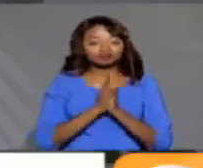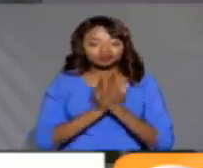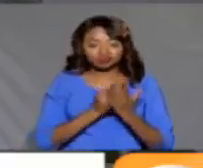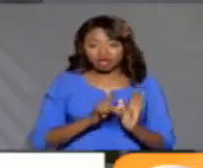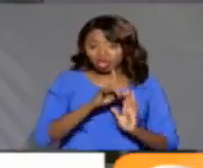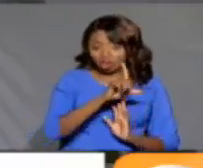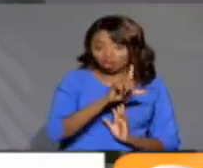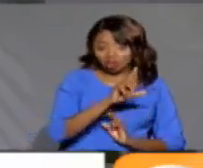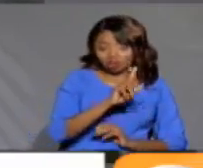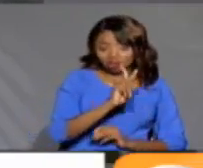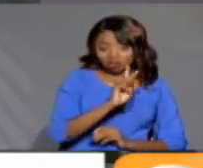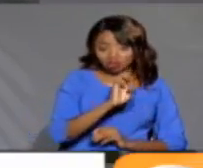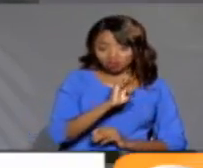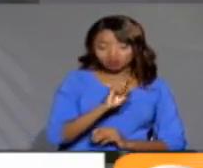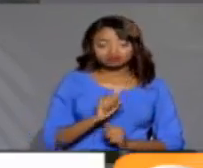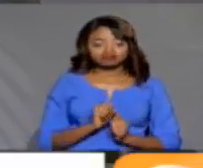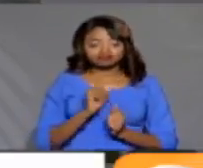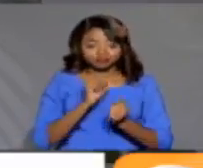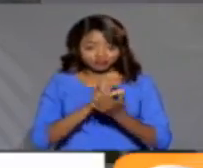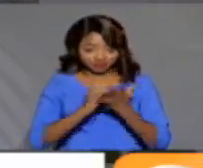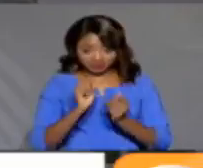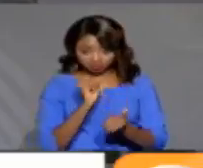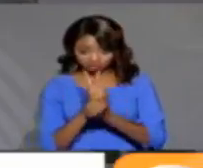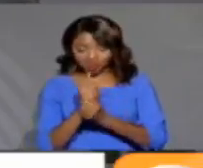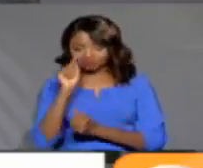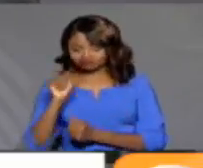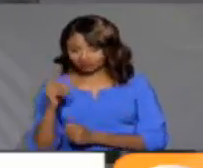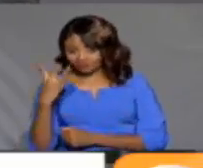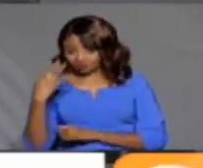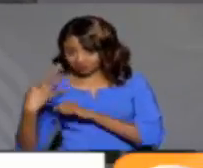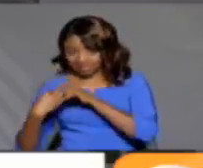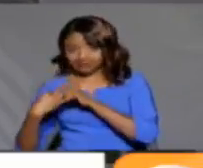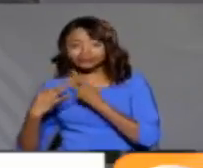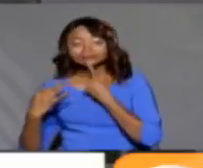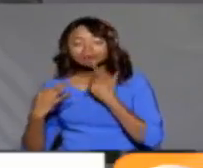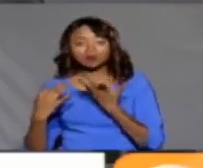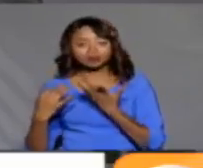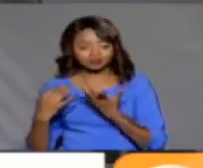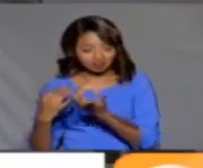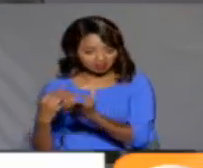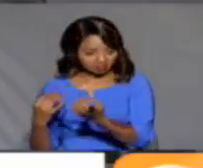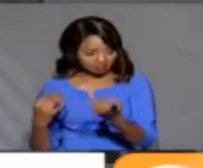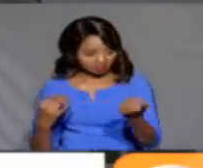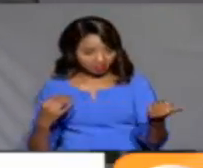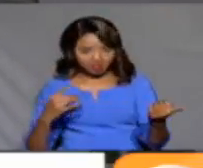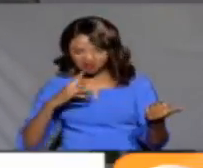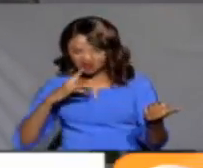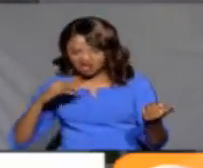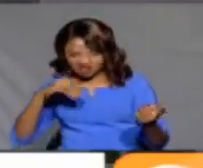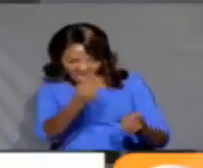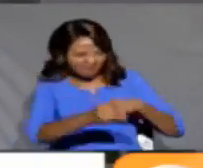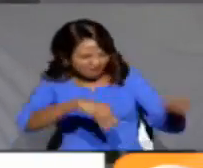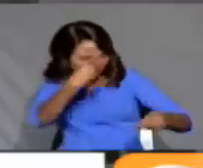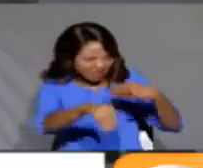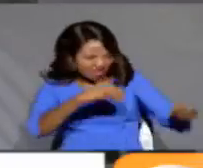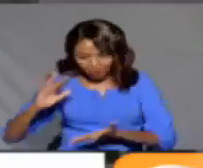48. The good book tells us, from everyone who has been given much, much more will be demanded. And from